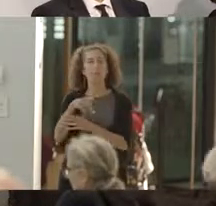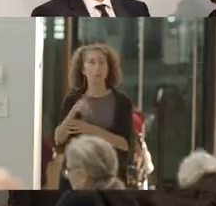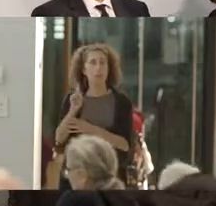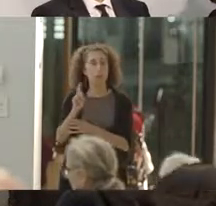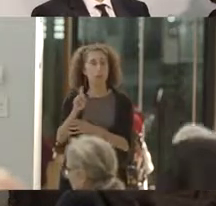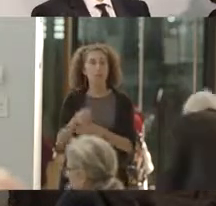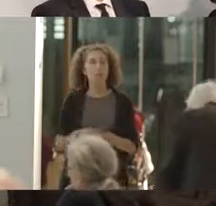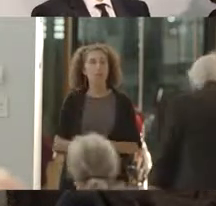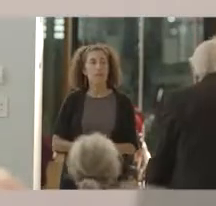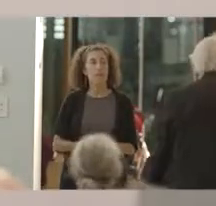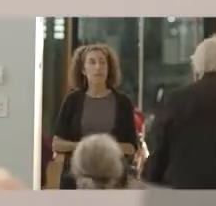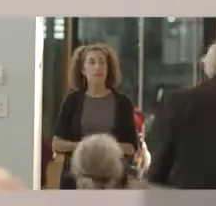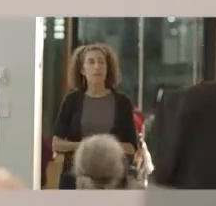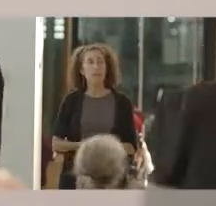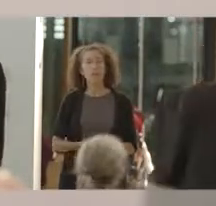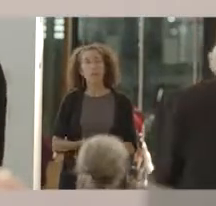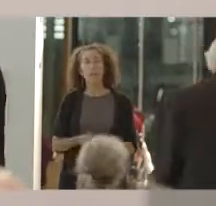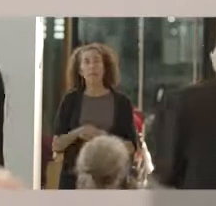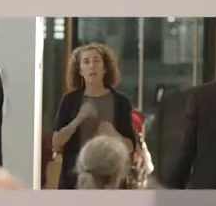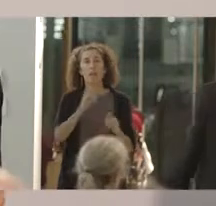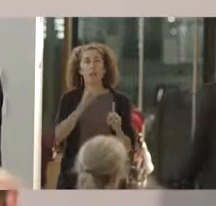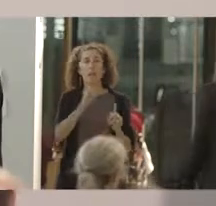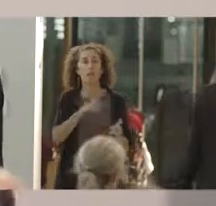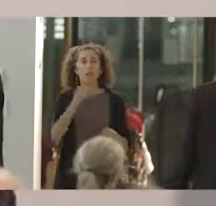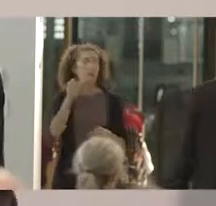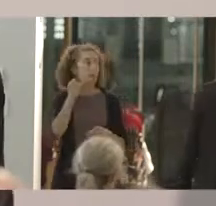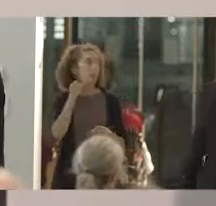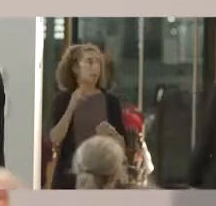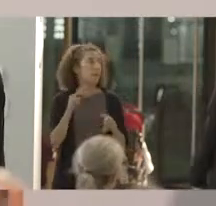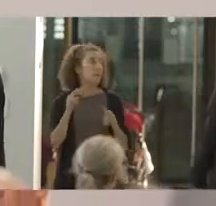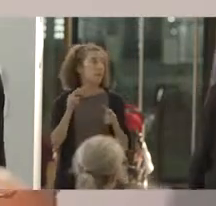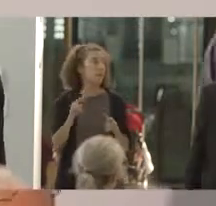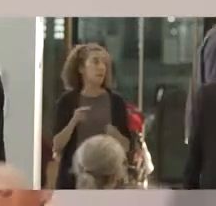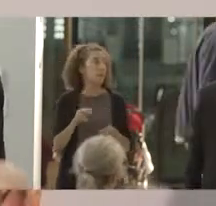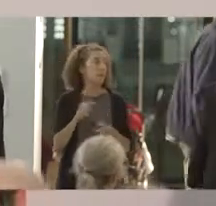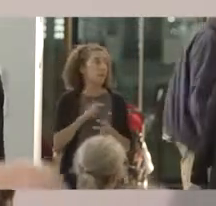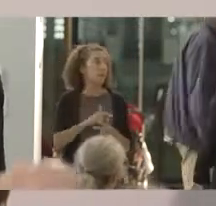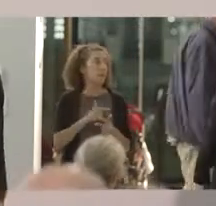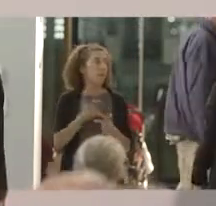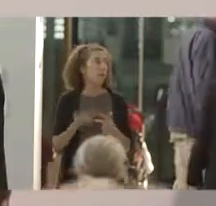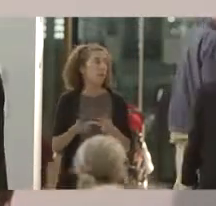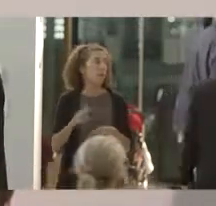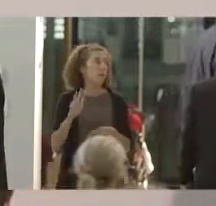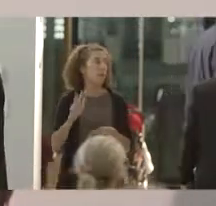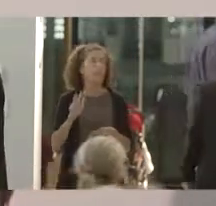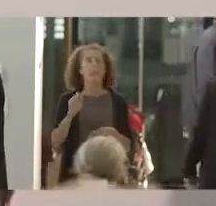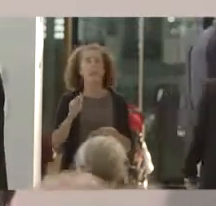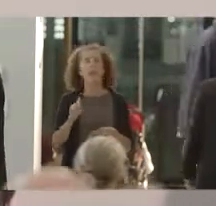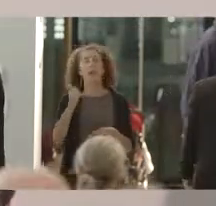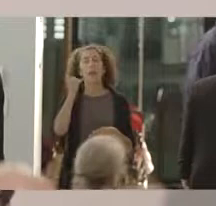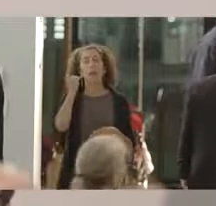I think if you look at alternative 3A, what that does is it leaves a large portion of the